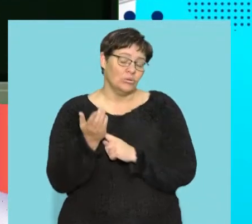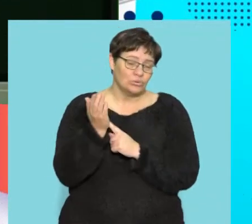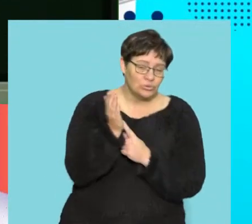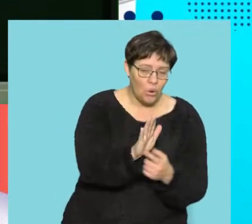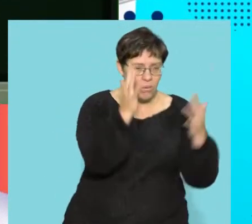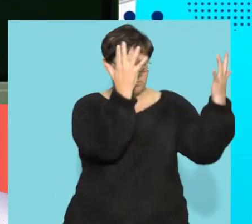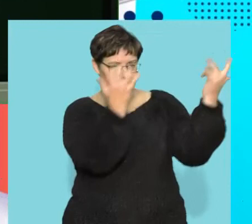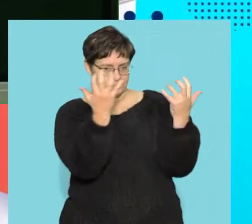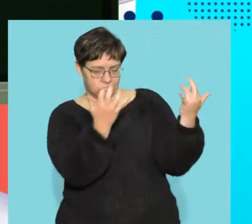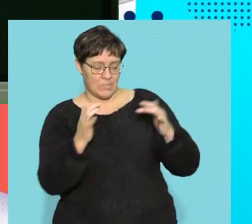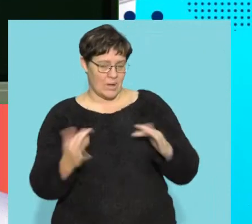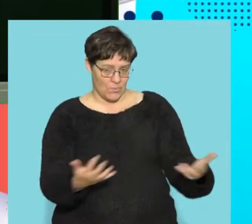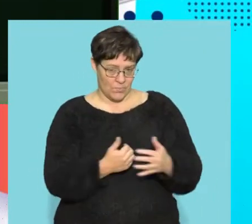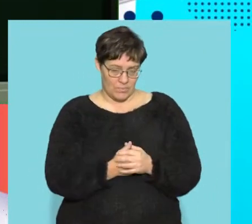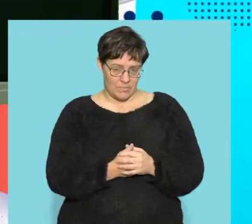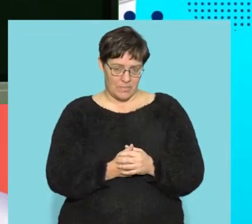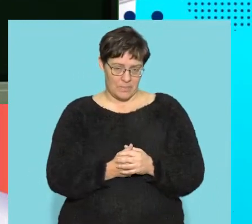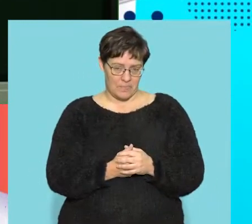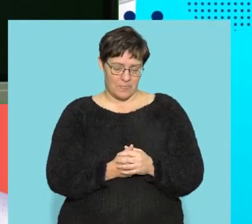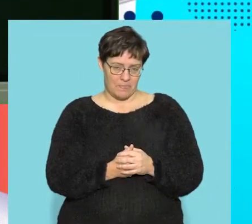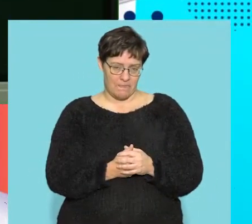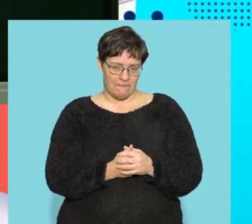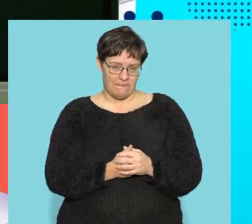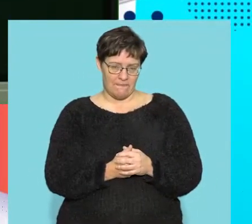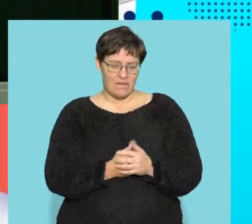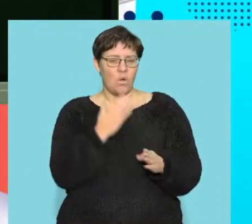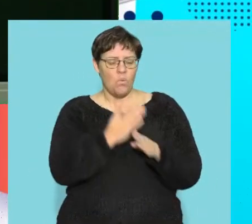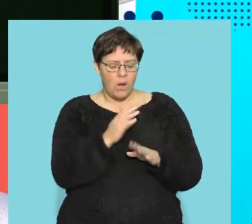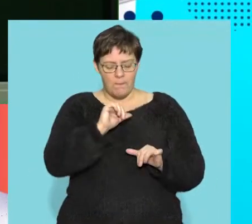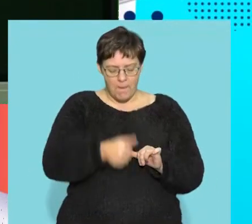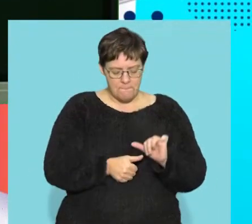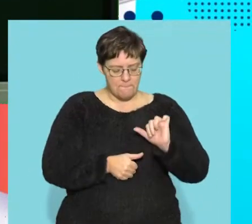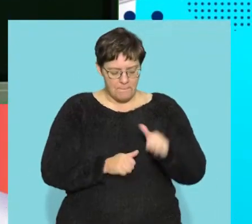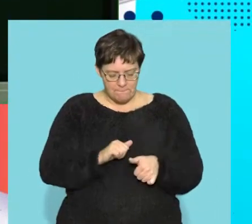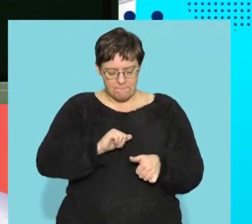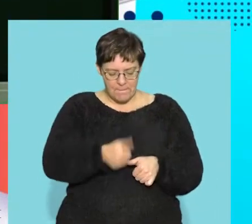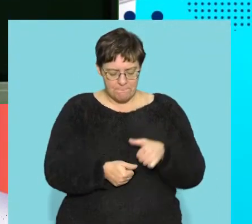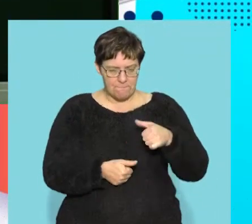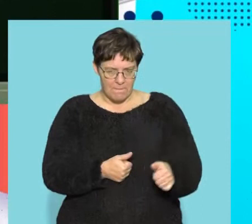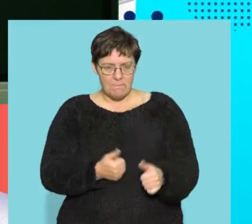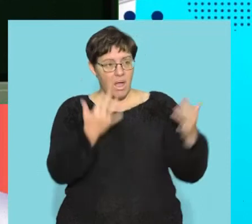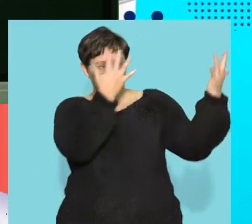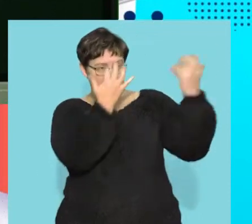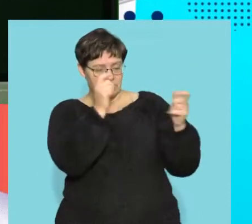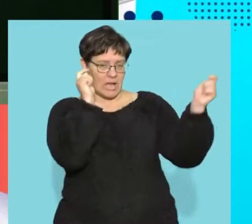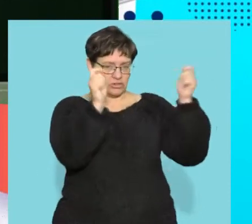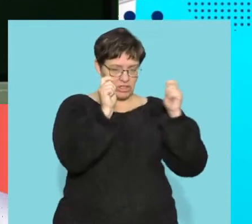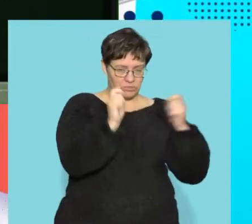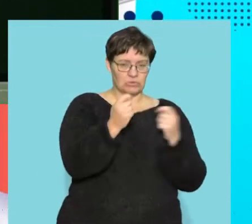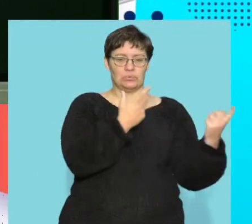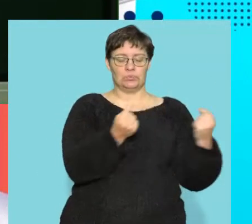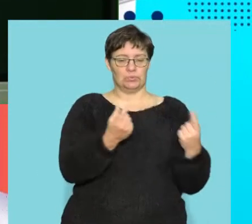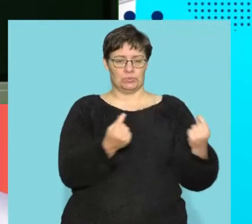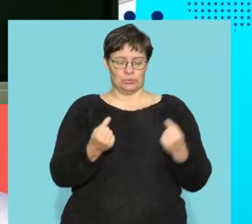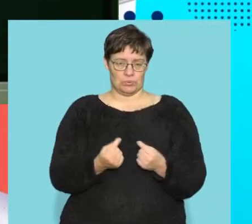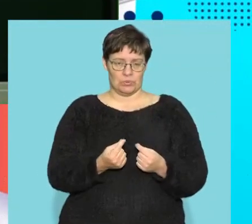calculations, work in such a process that you show all your adjustments. Start off with the figures